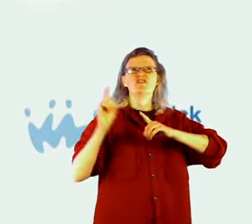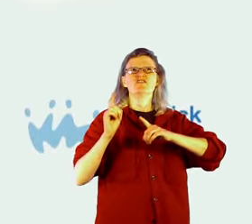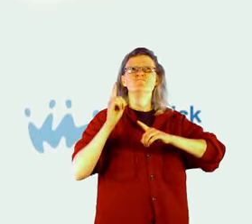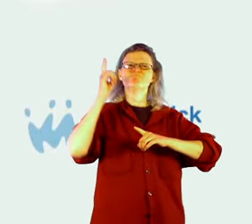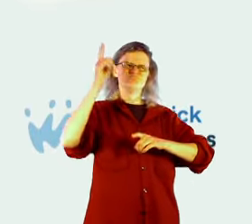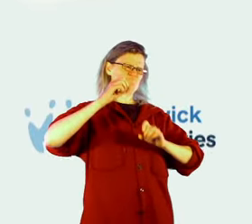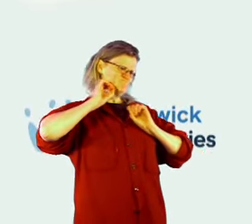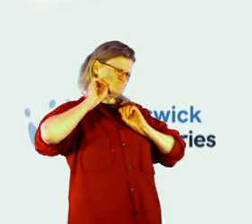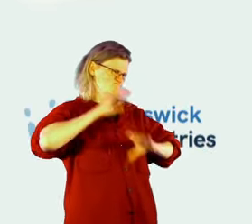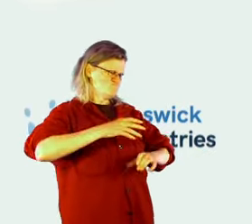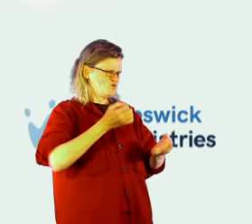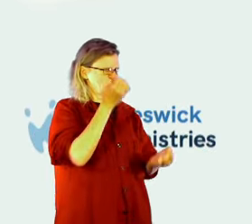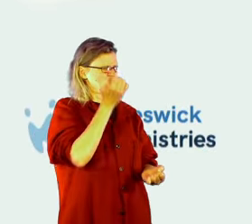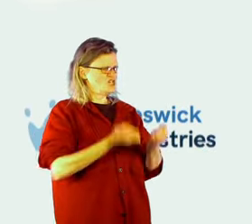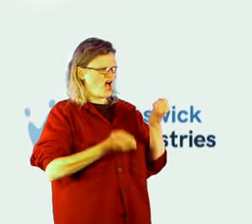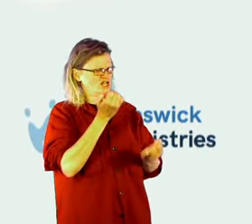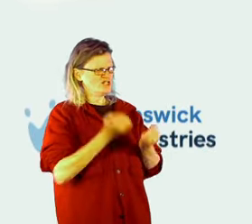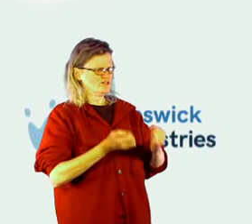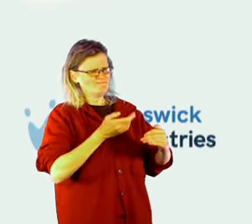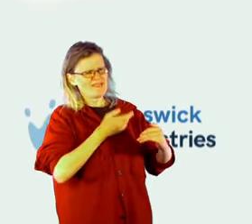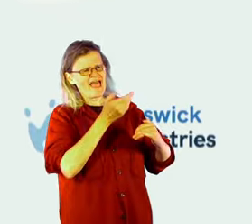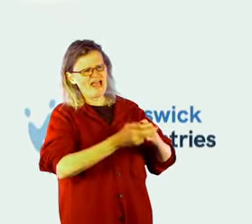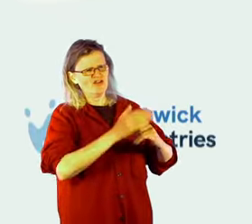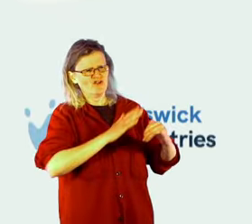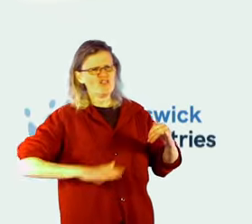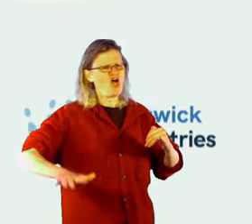judge the ends of the earth.